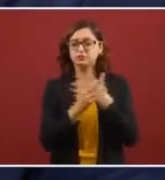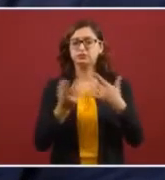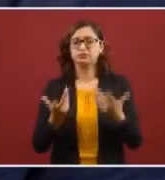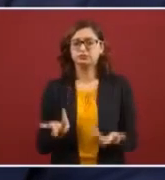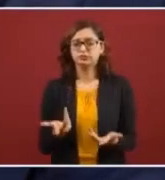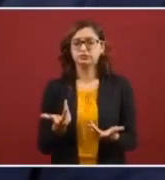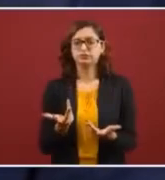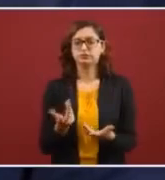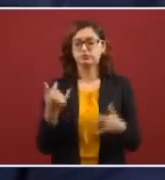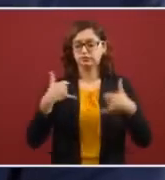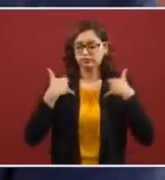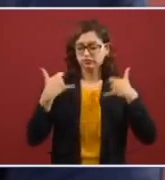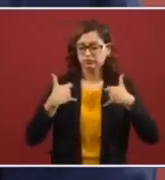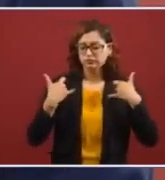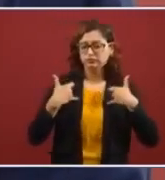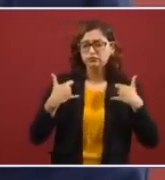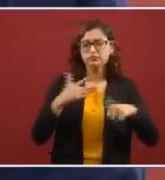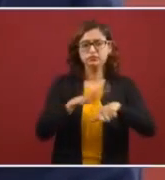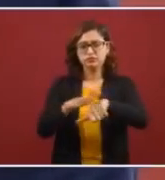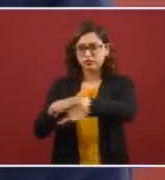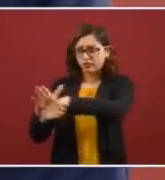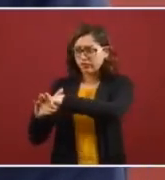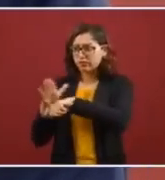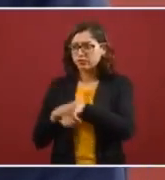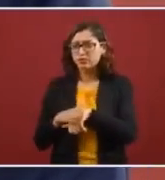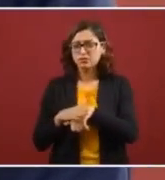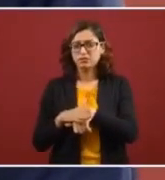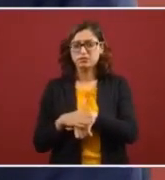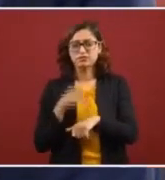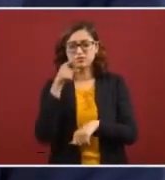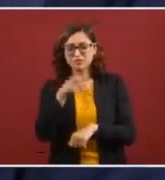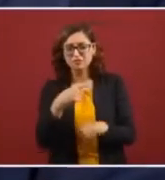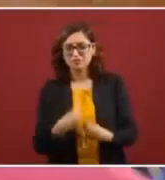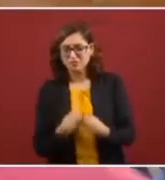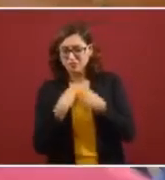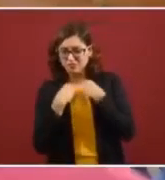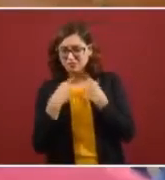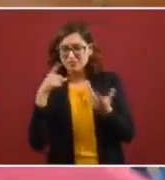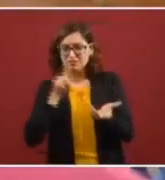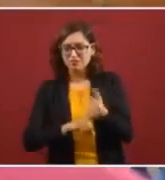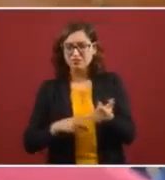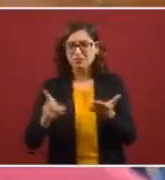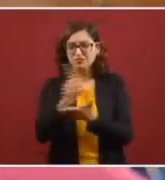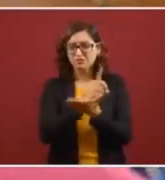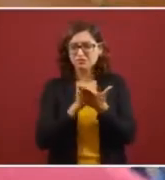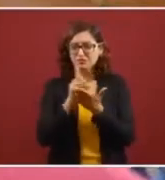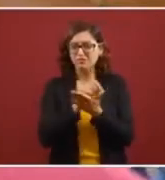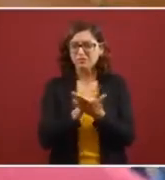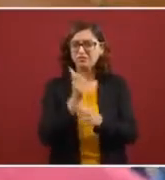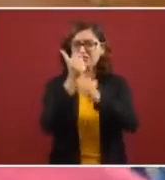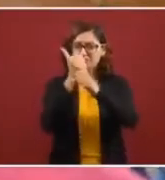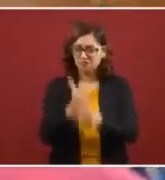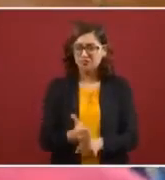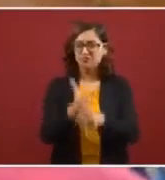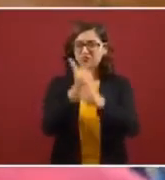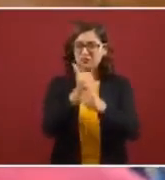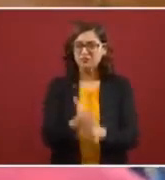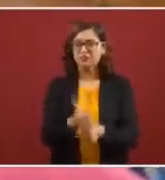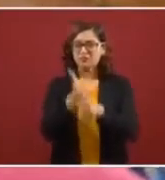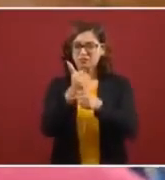drugs, in order to tell the youth that that life is a suffering